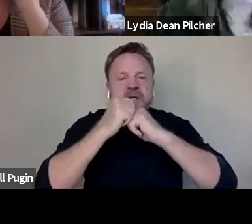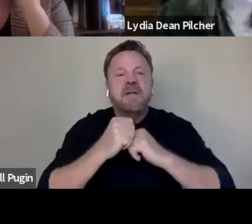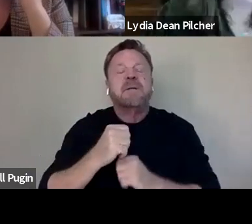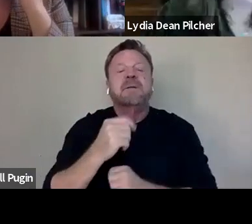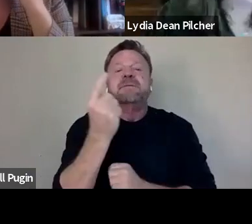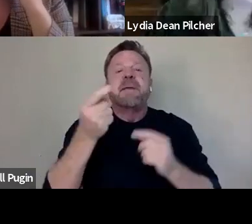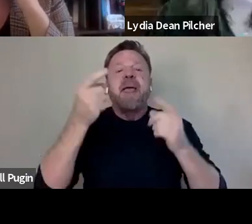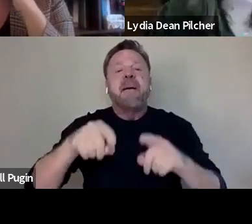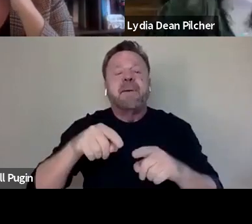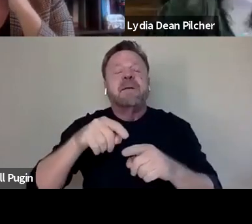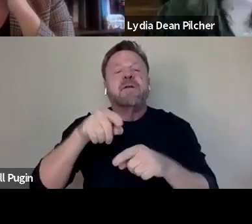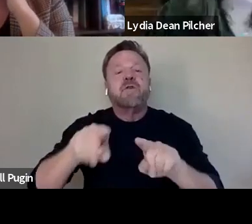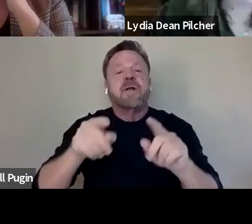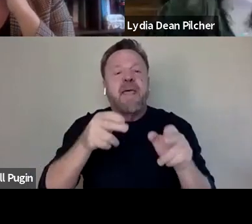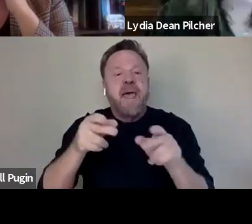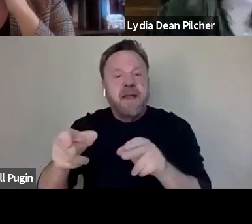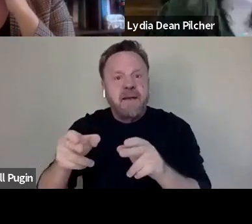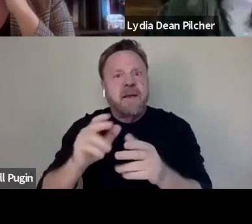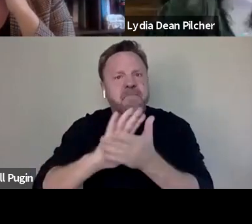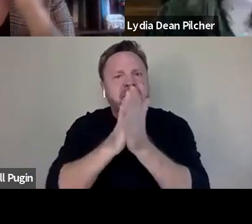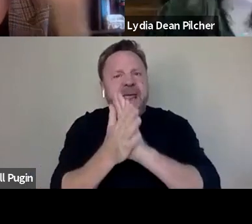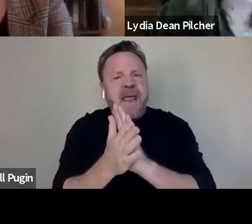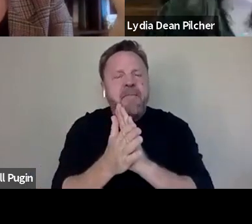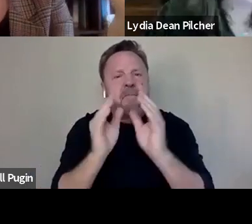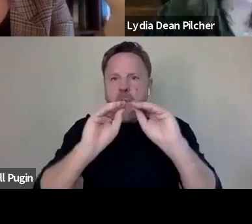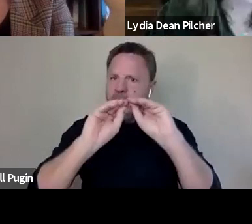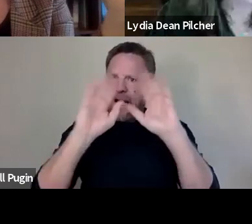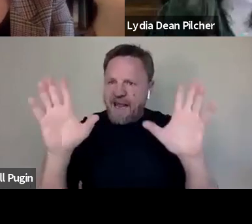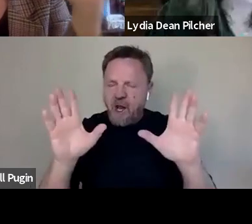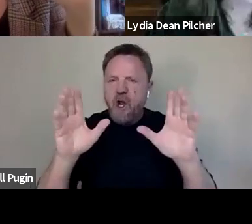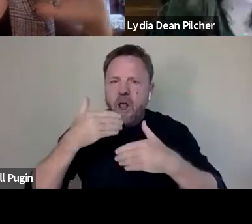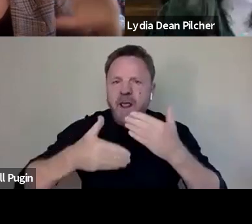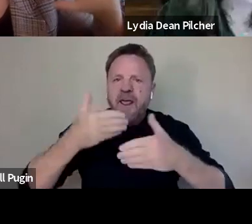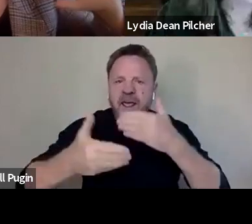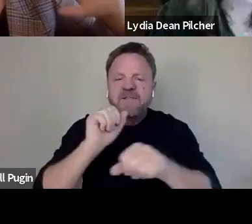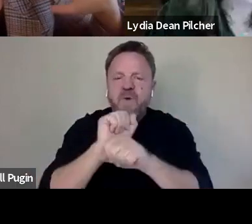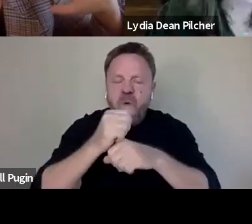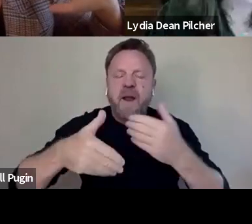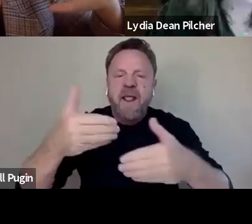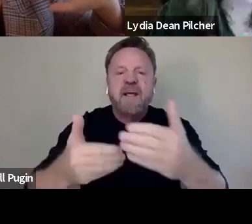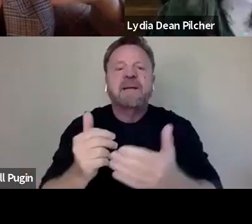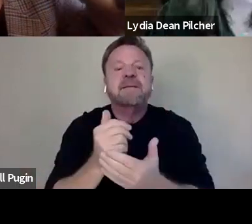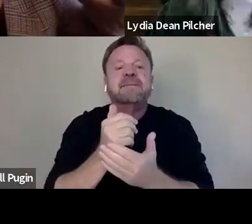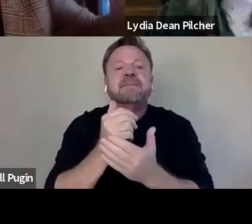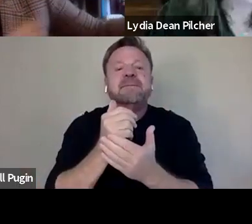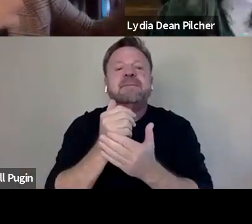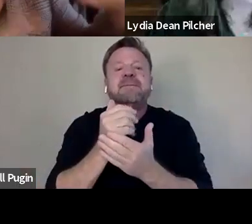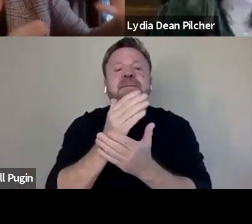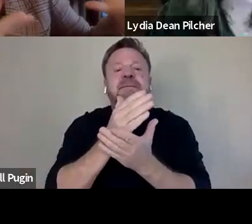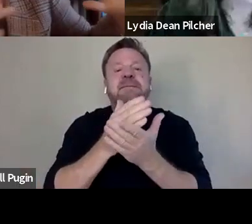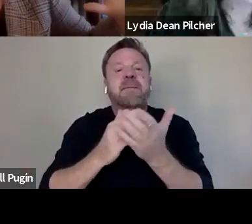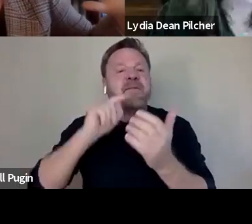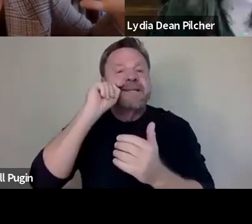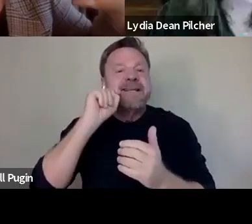which only became clear as we got more and more into it, was that some of the sort of teenage